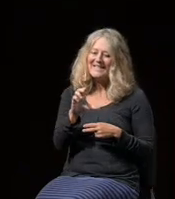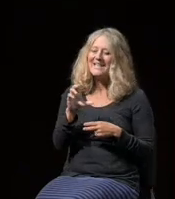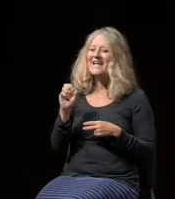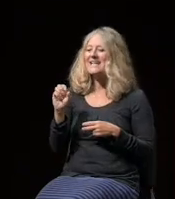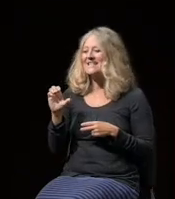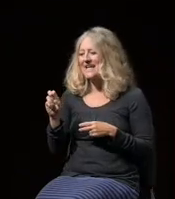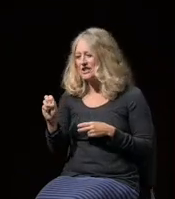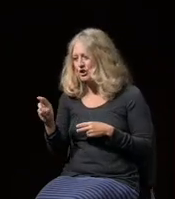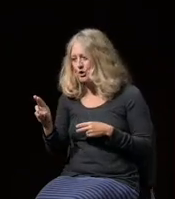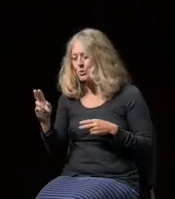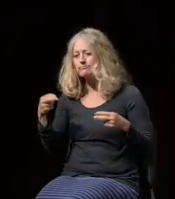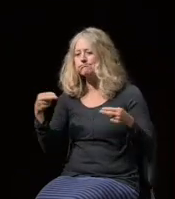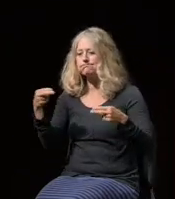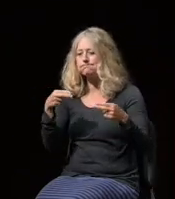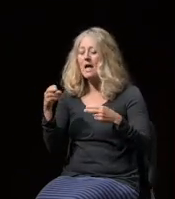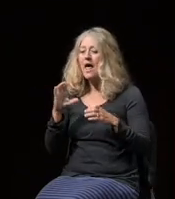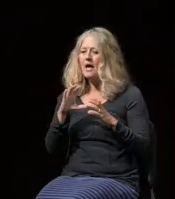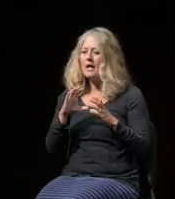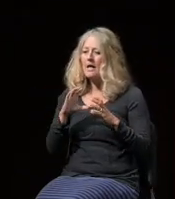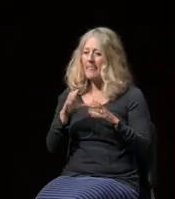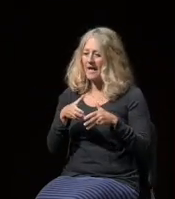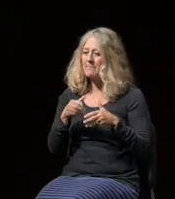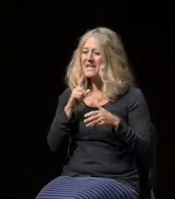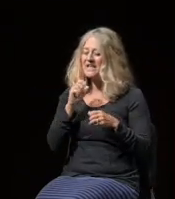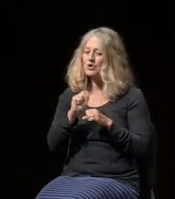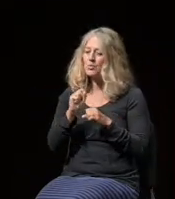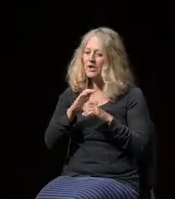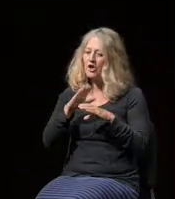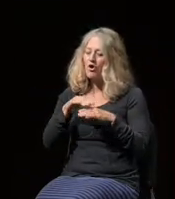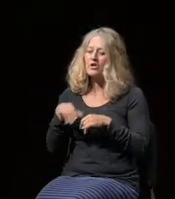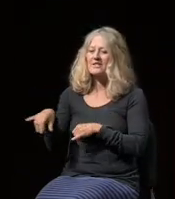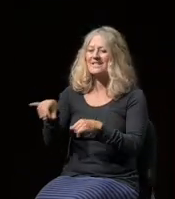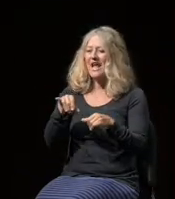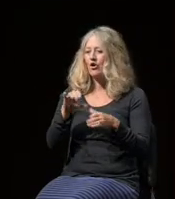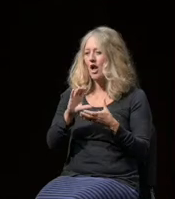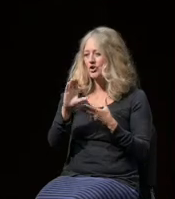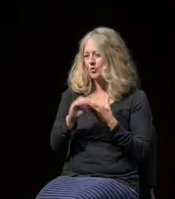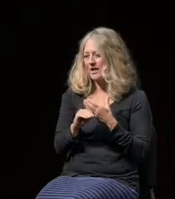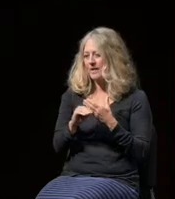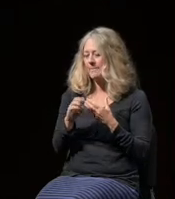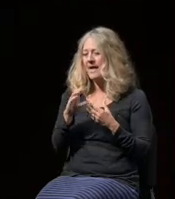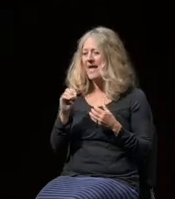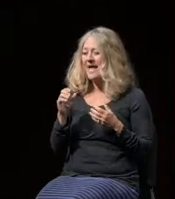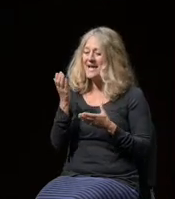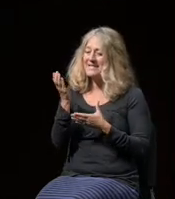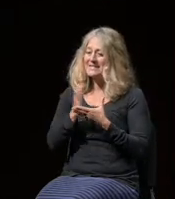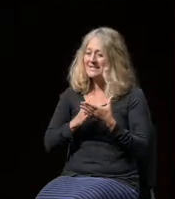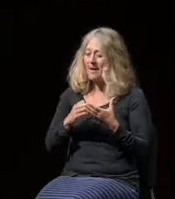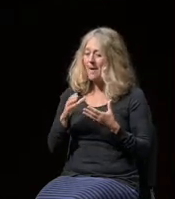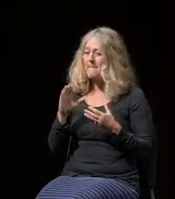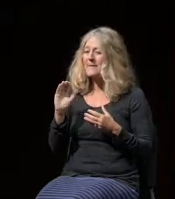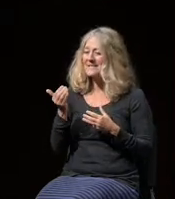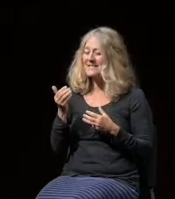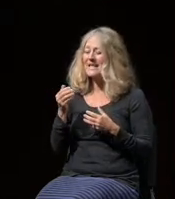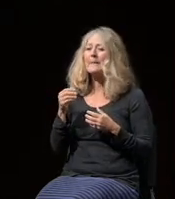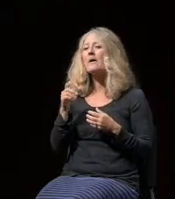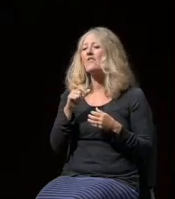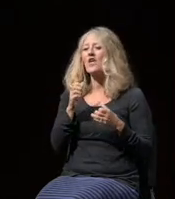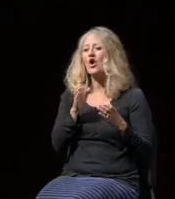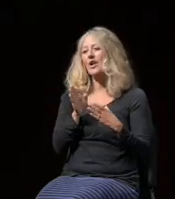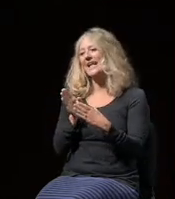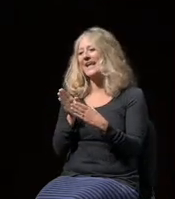that committee has been working on that standardized curriculum. And some of the things that it looks like they're leaning into right